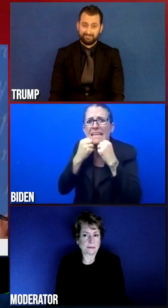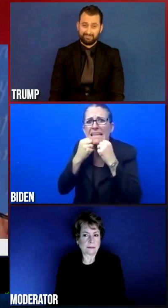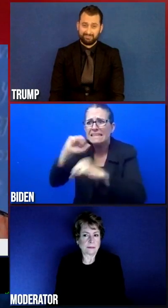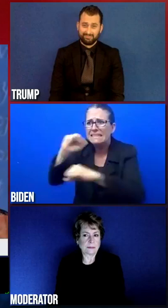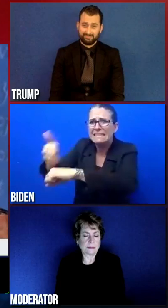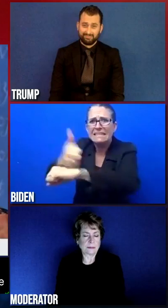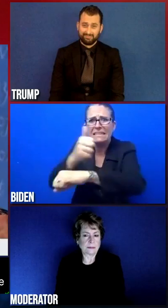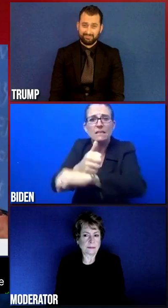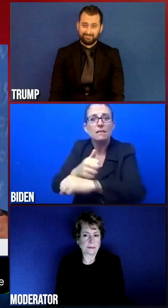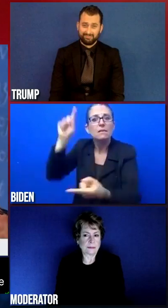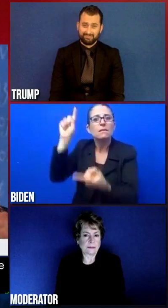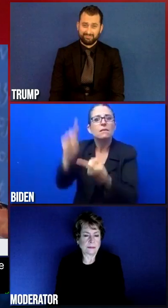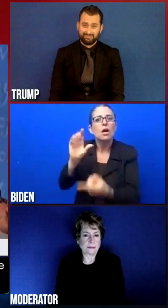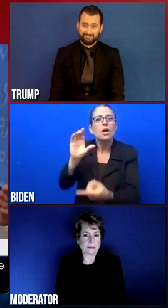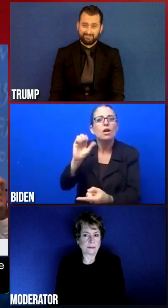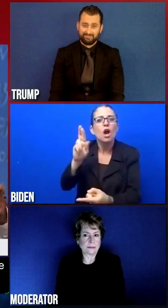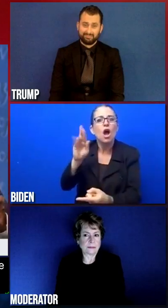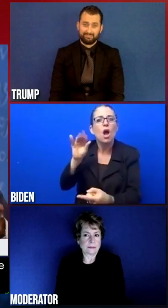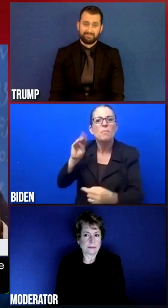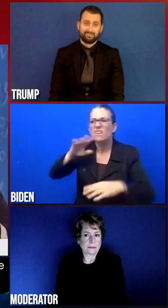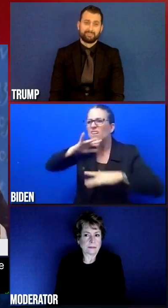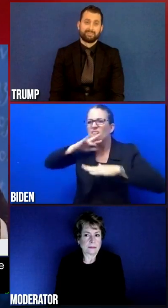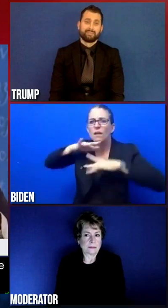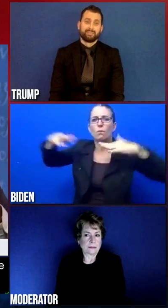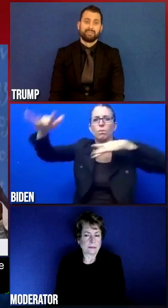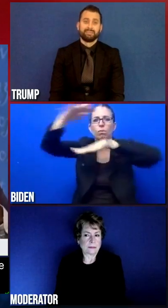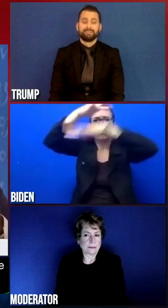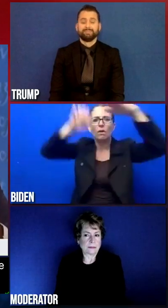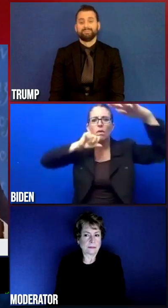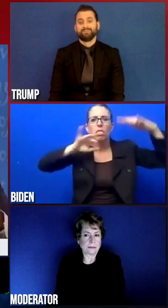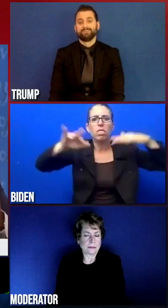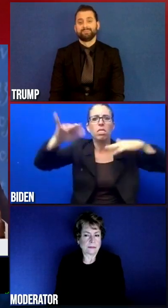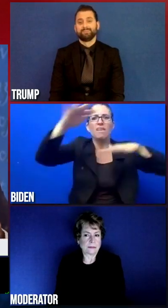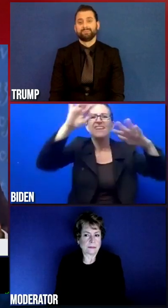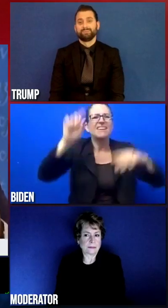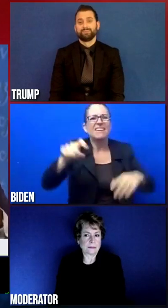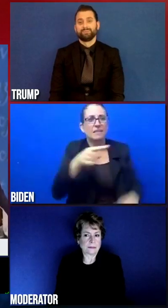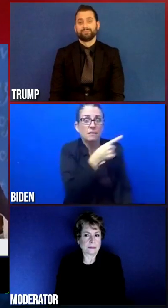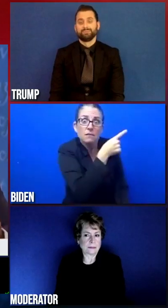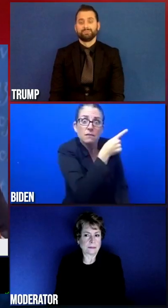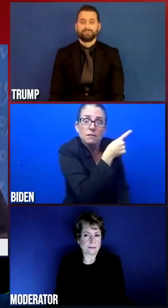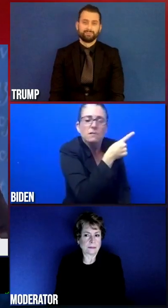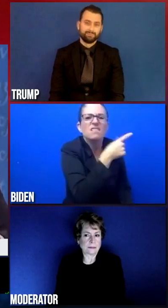of the world coming up with $20 billion and say, here's $20 billion. Stop